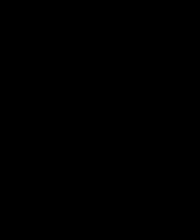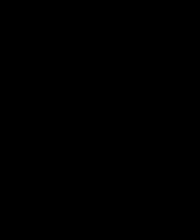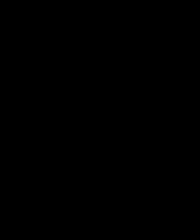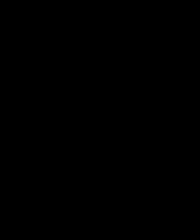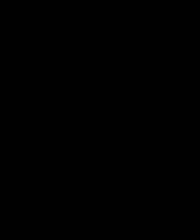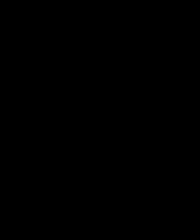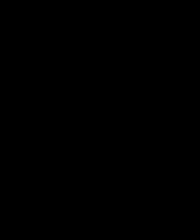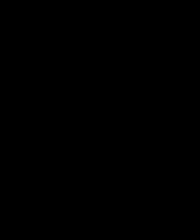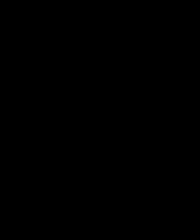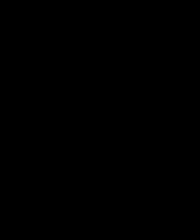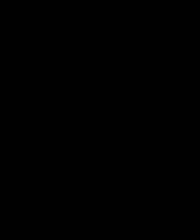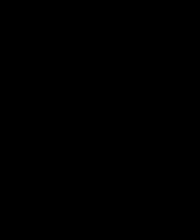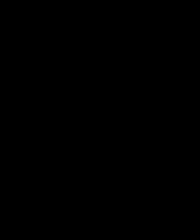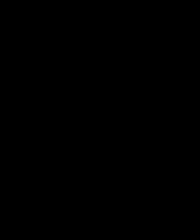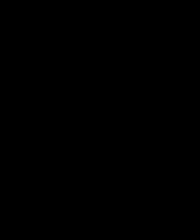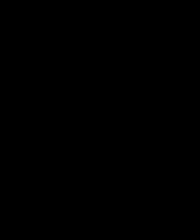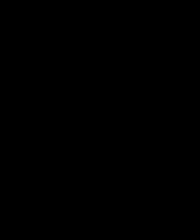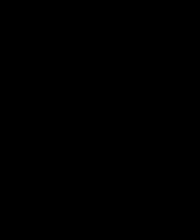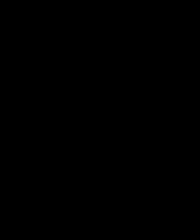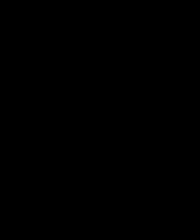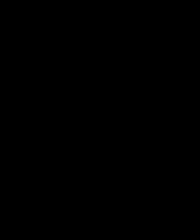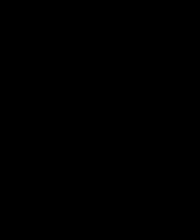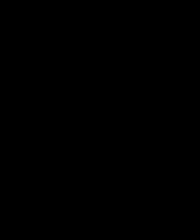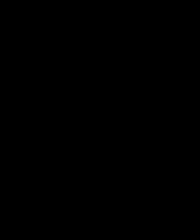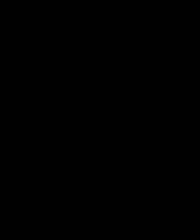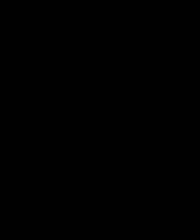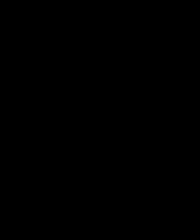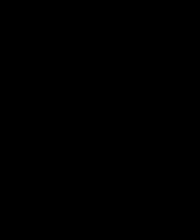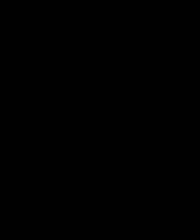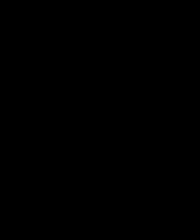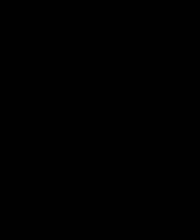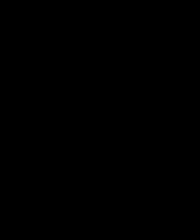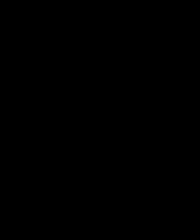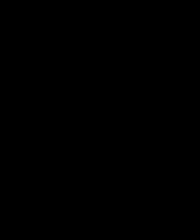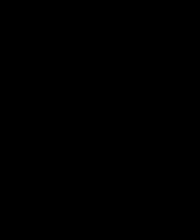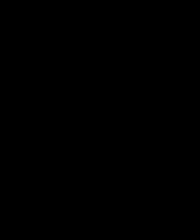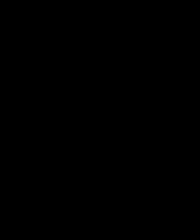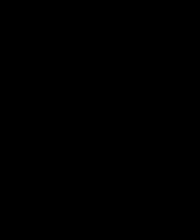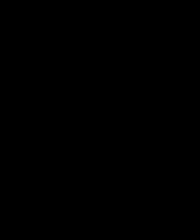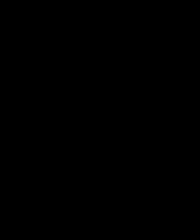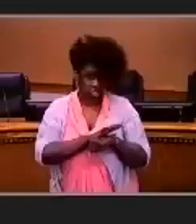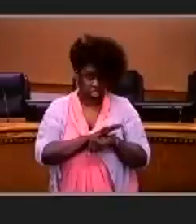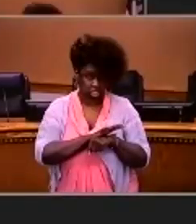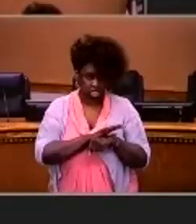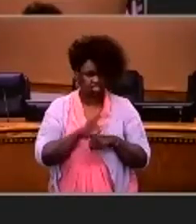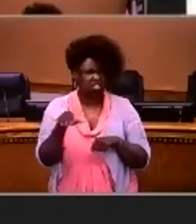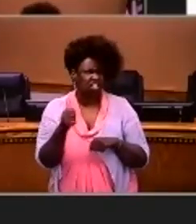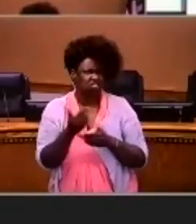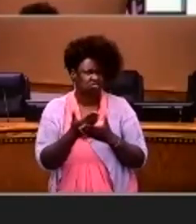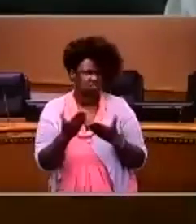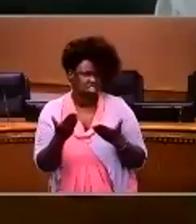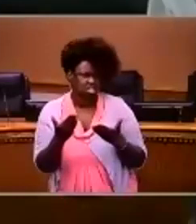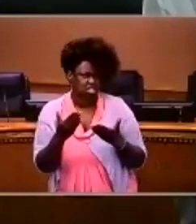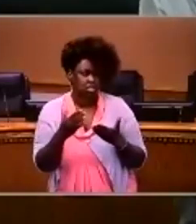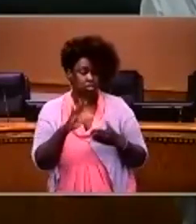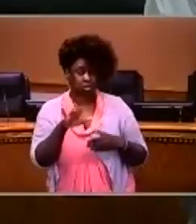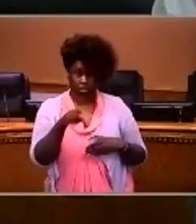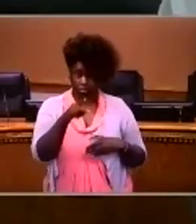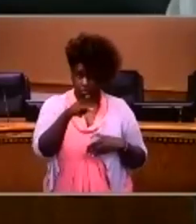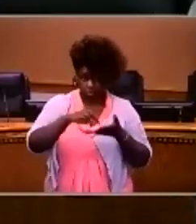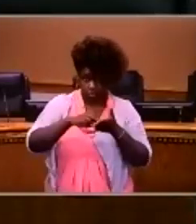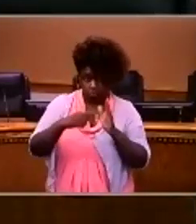to people or patients that are dealing with the coronavirus? I'm sure you're referring to the